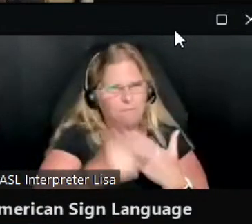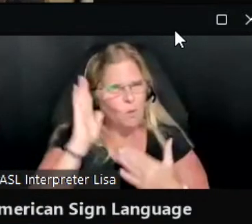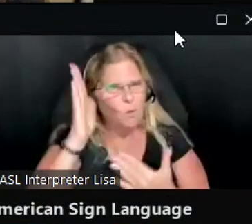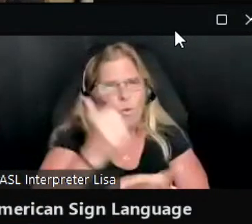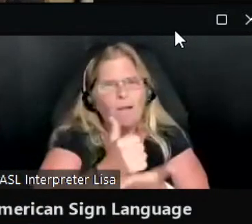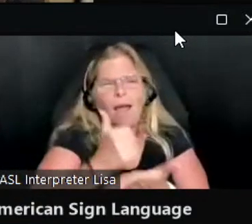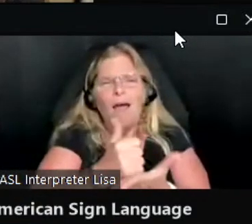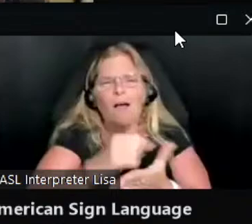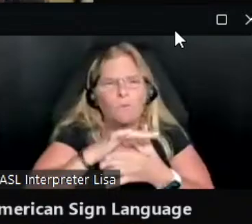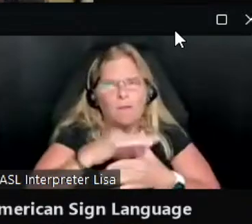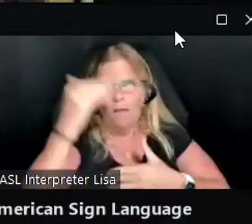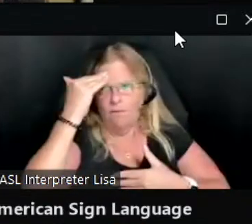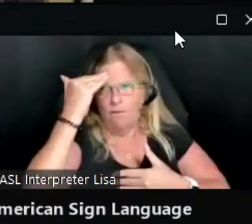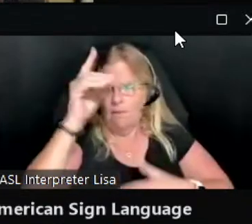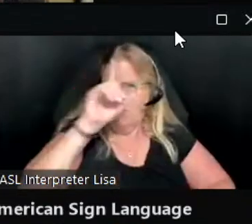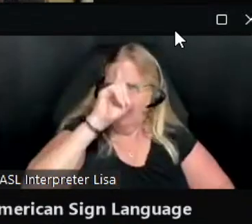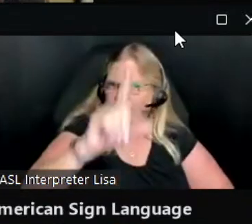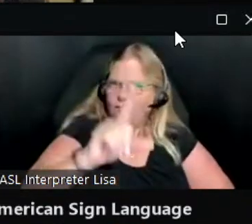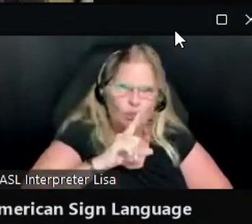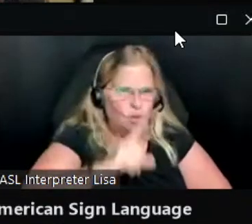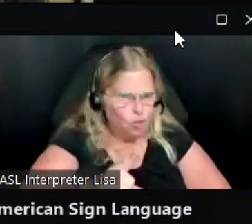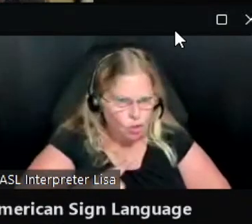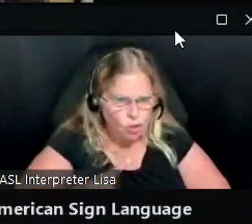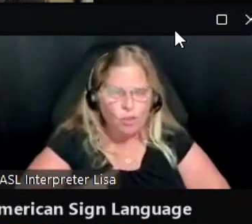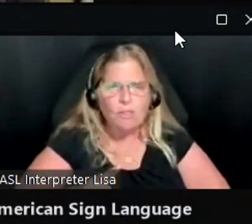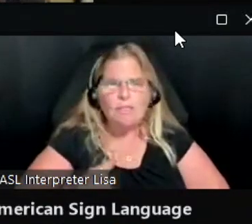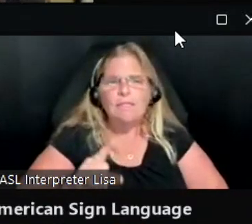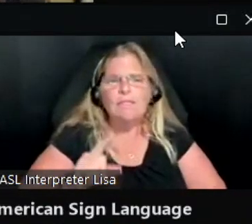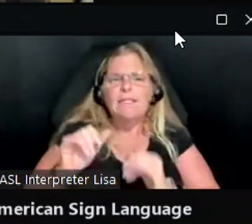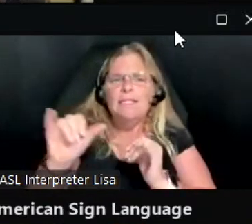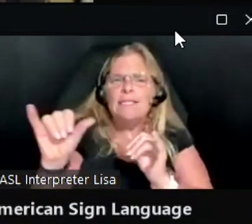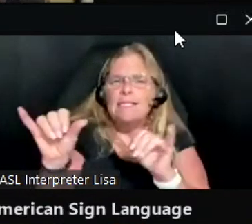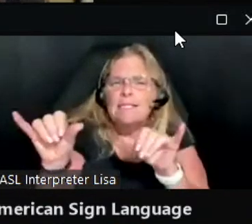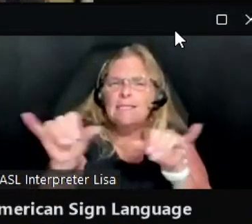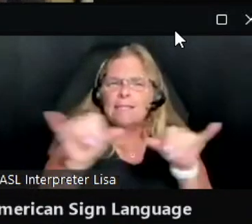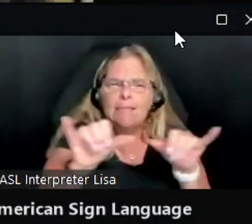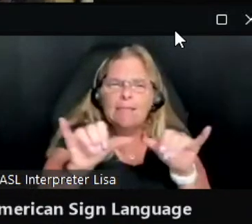content knowledge. Having similar classes and content